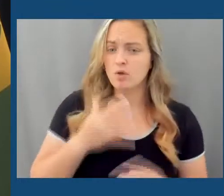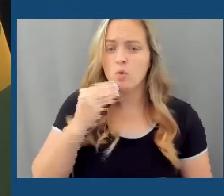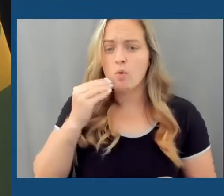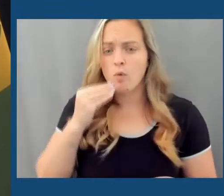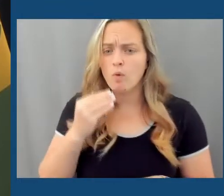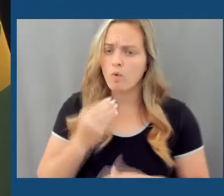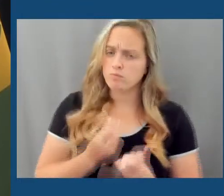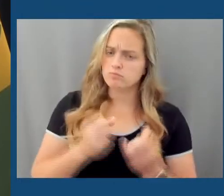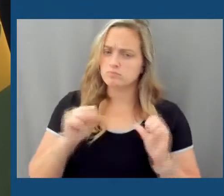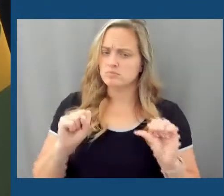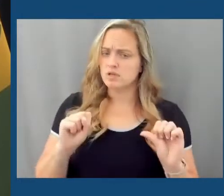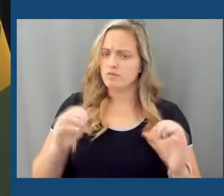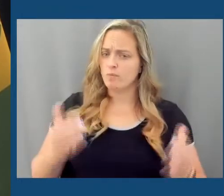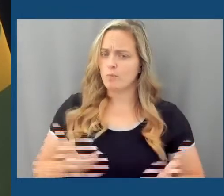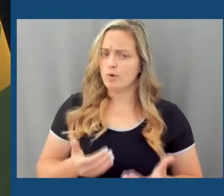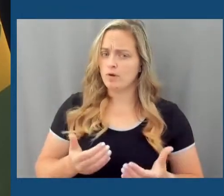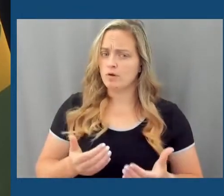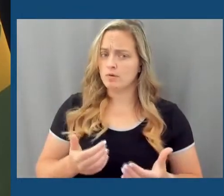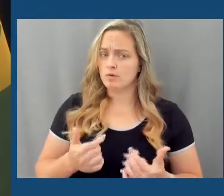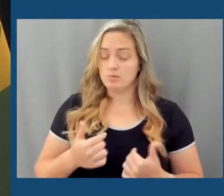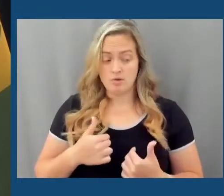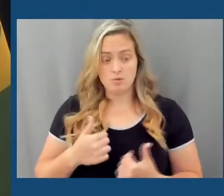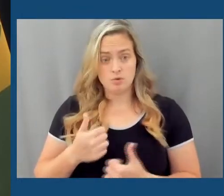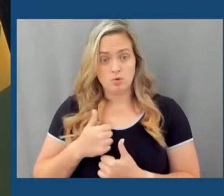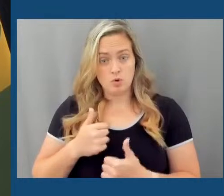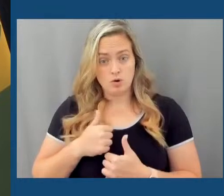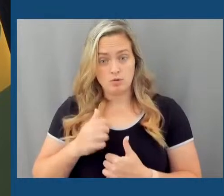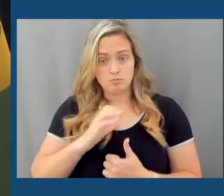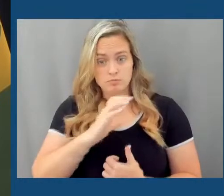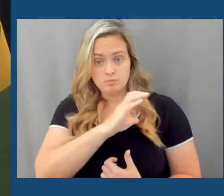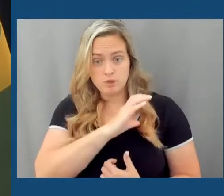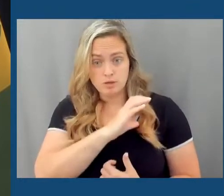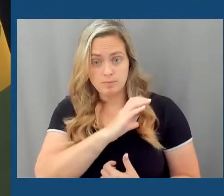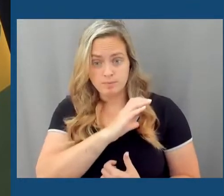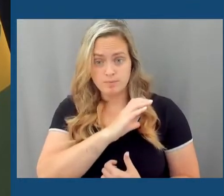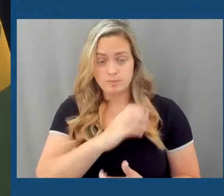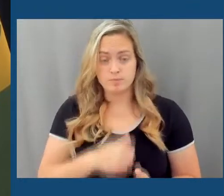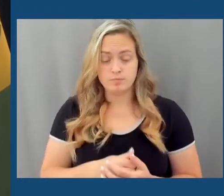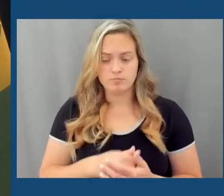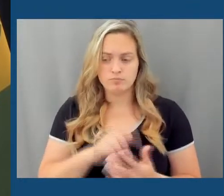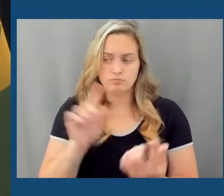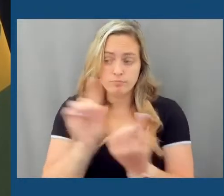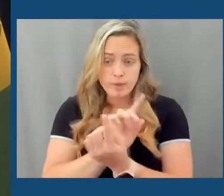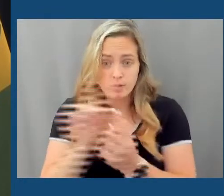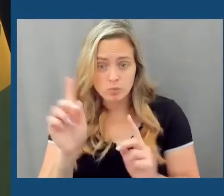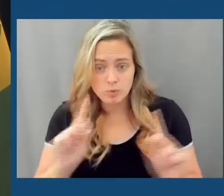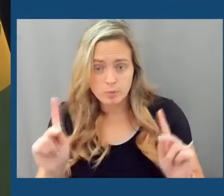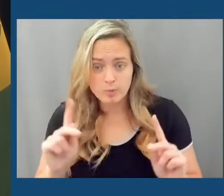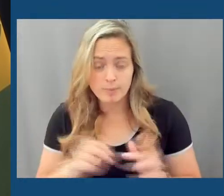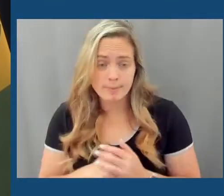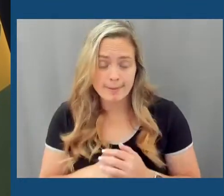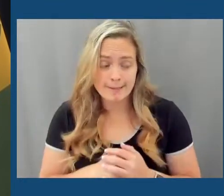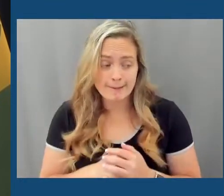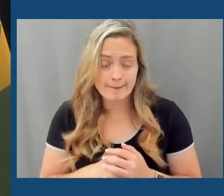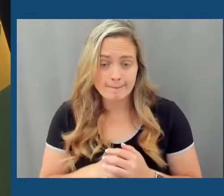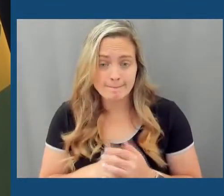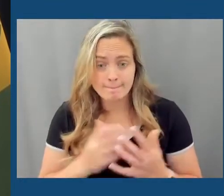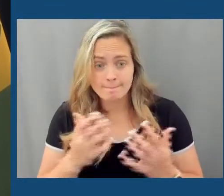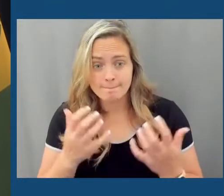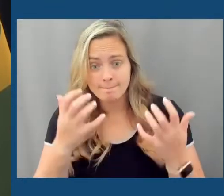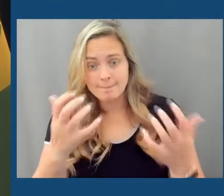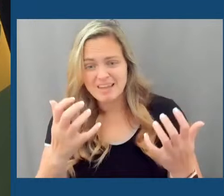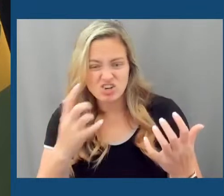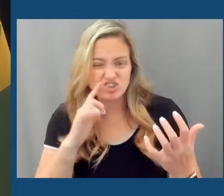welcome. And I will tell you, having served on the Armed Services Committee, and meeting with people in the theater of combat